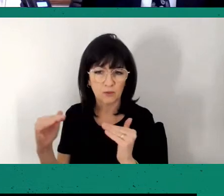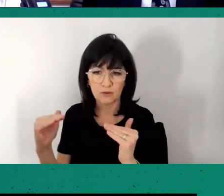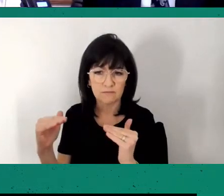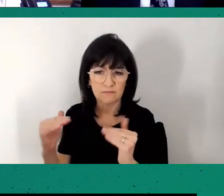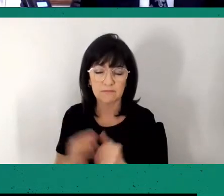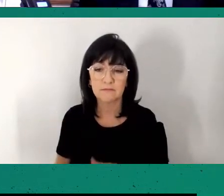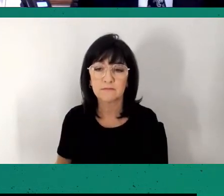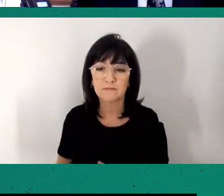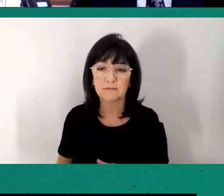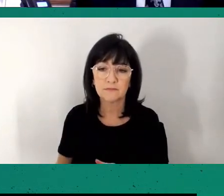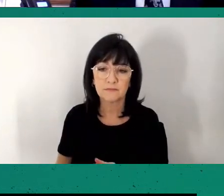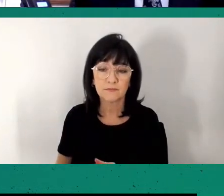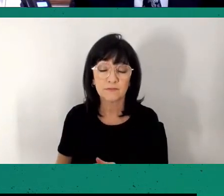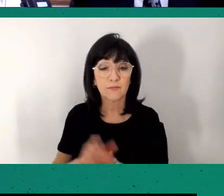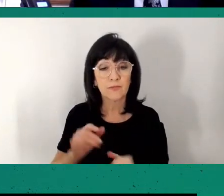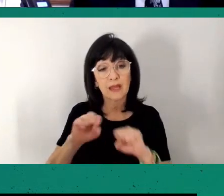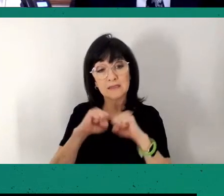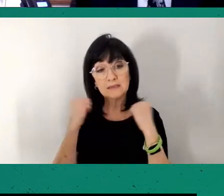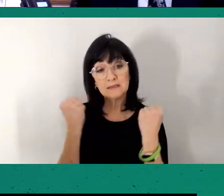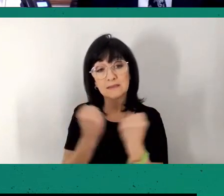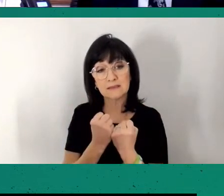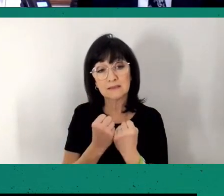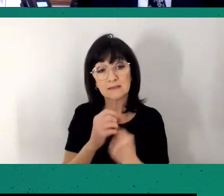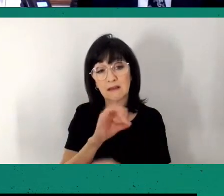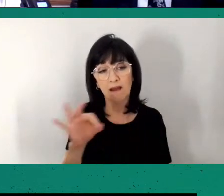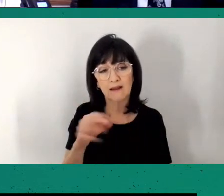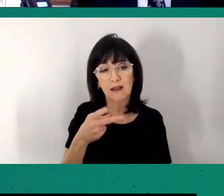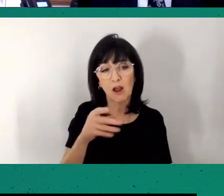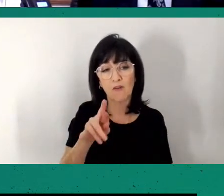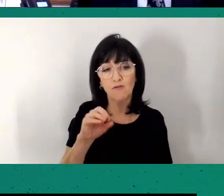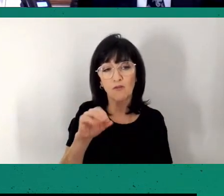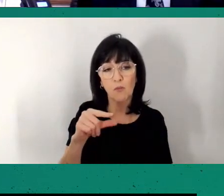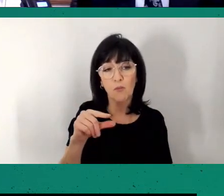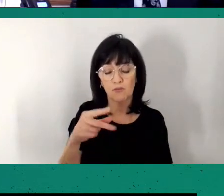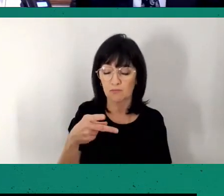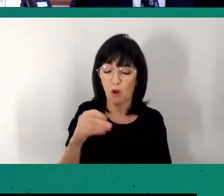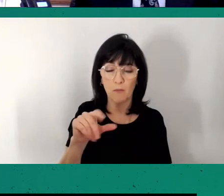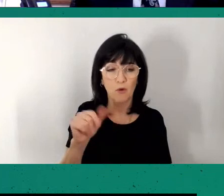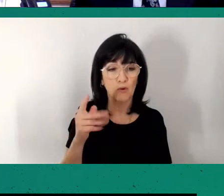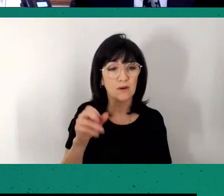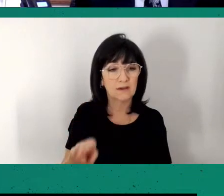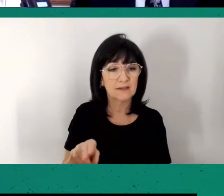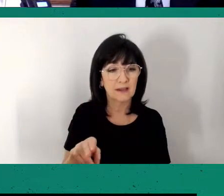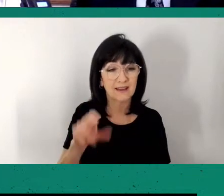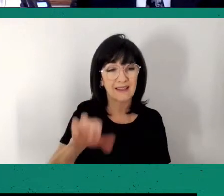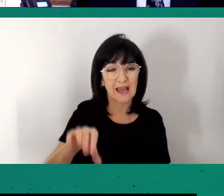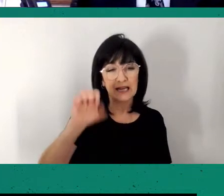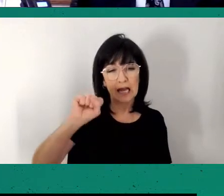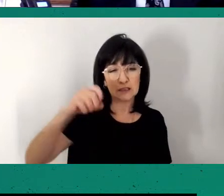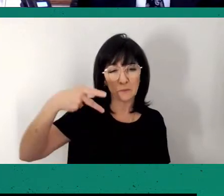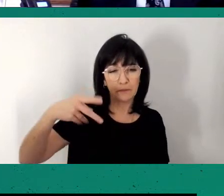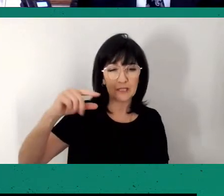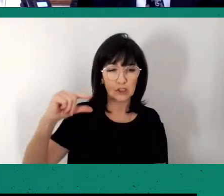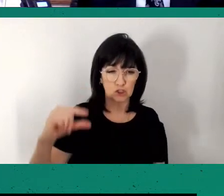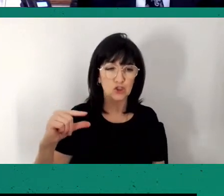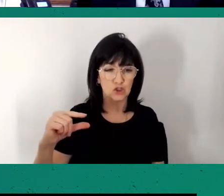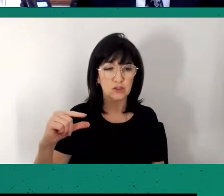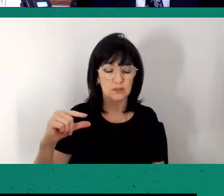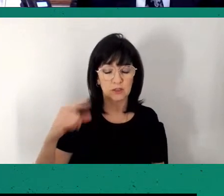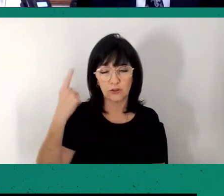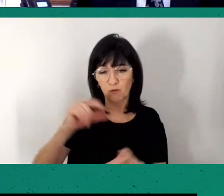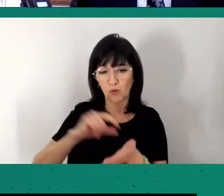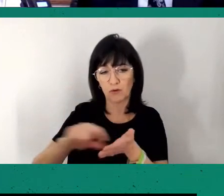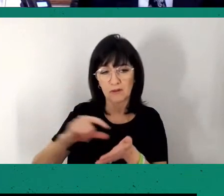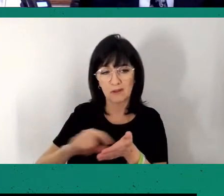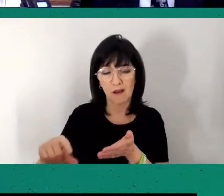The Society for the Propagation of the Church of England in Foreign Parts, or SPG, was organized to mission